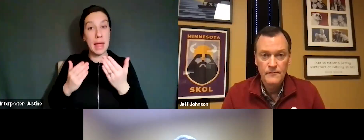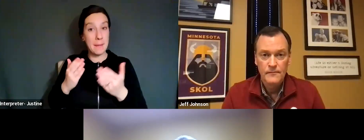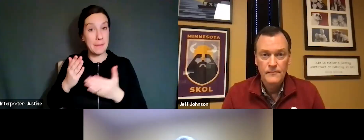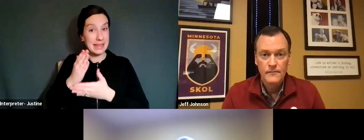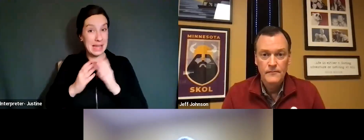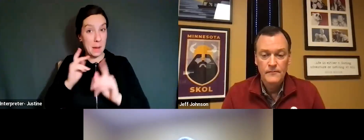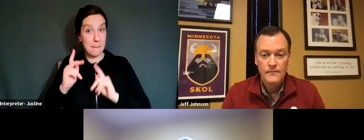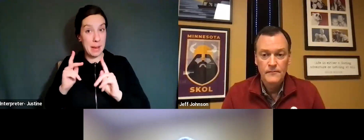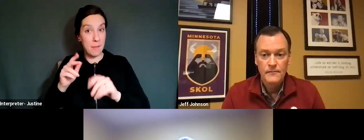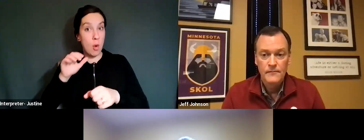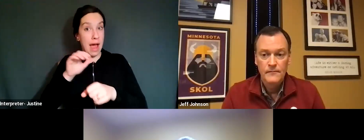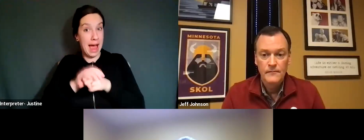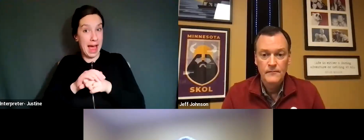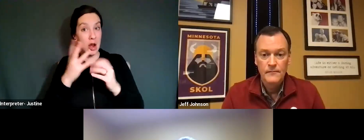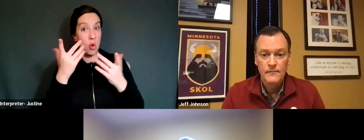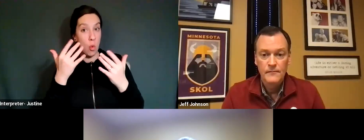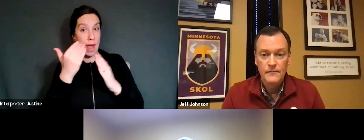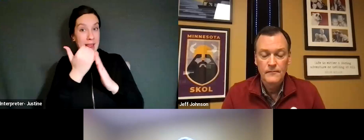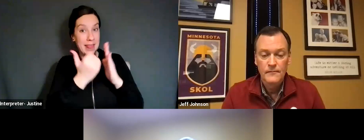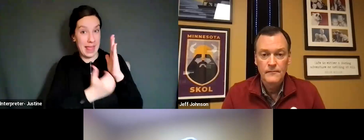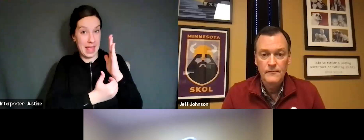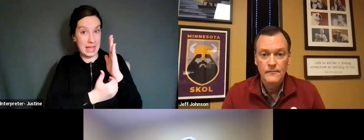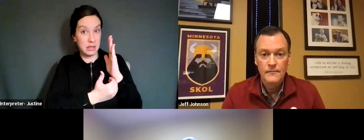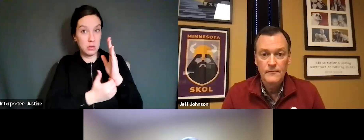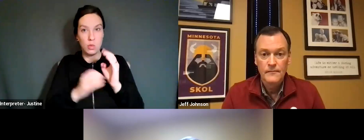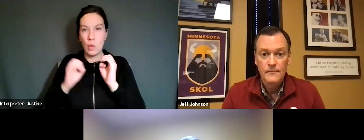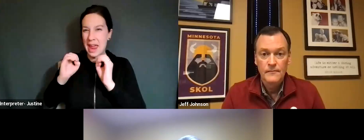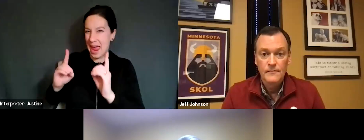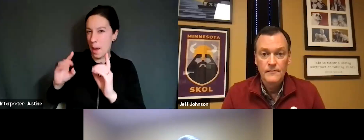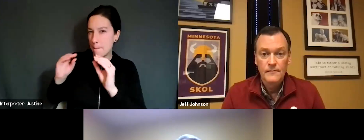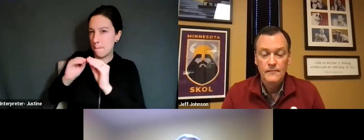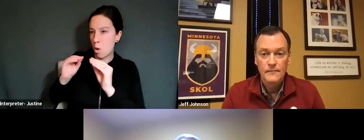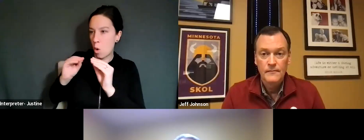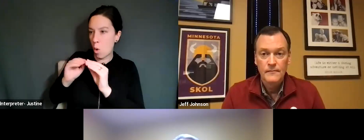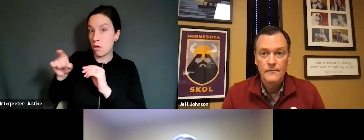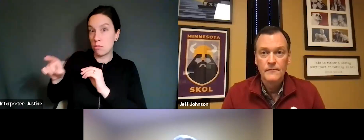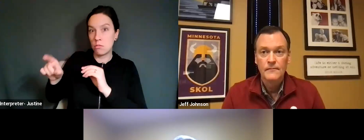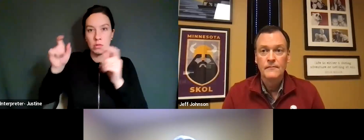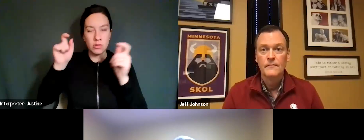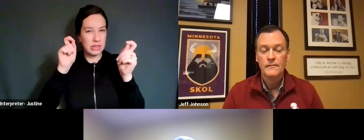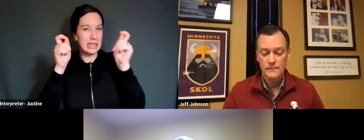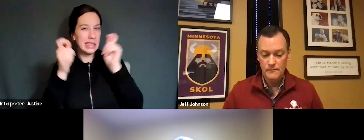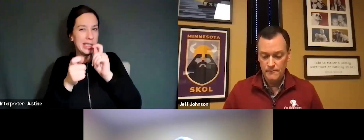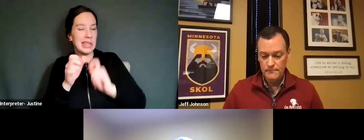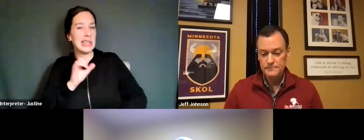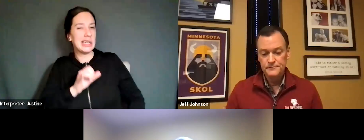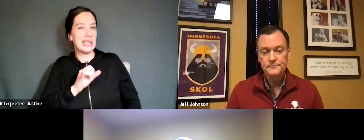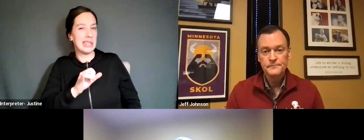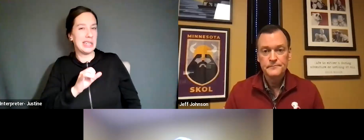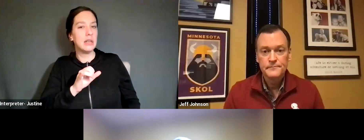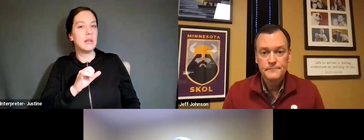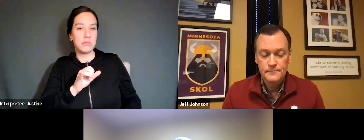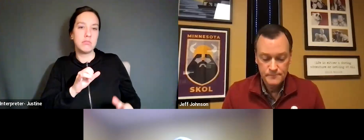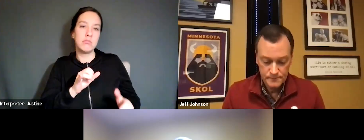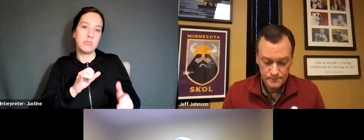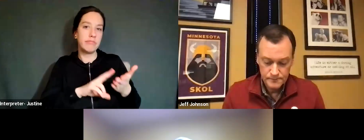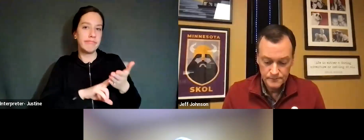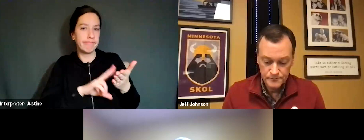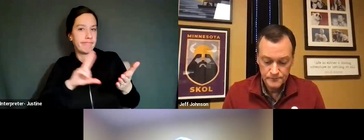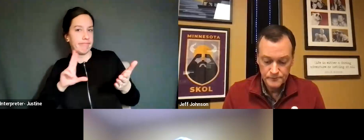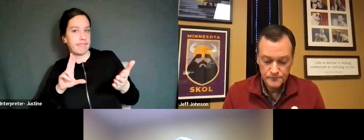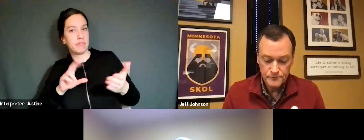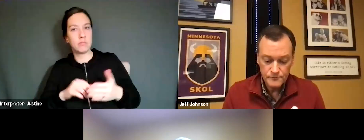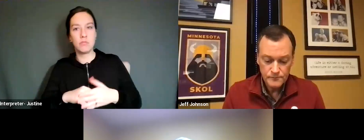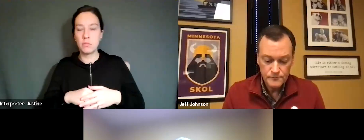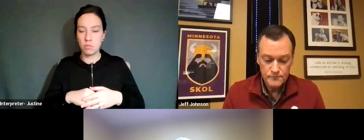be the right fit for them once they learn more about it, so they would self-select off of that wait list, or, you know, and things like that to